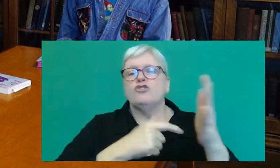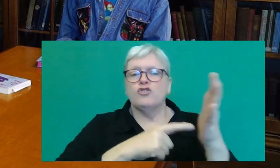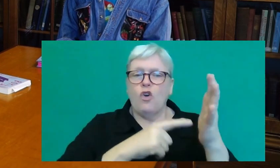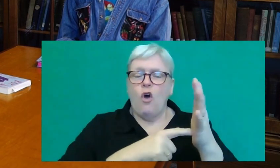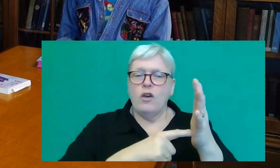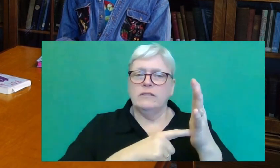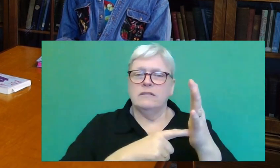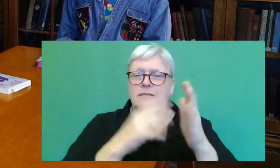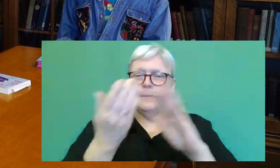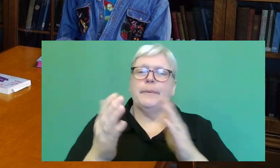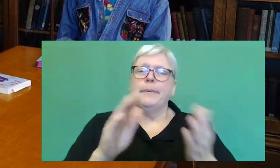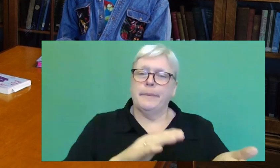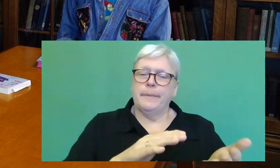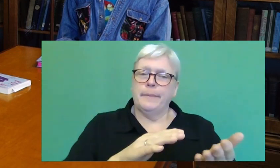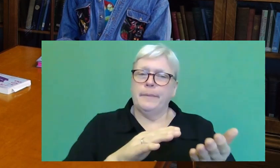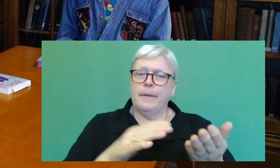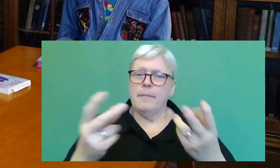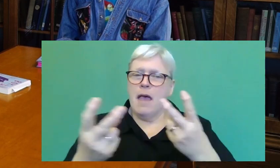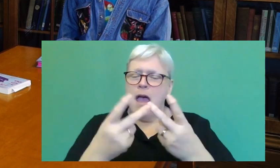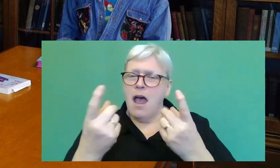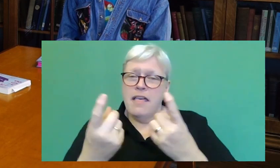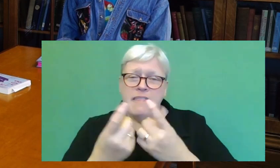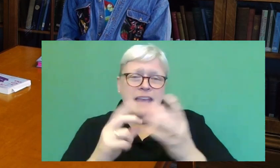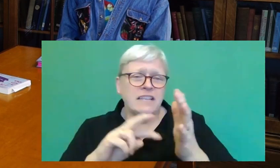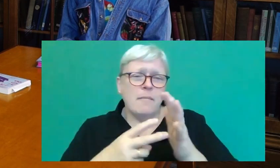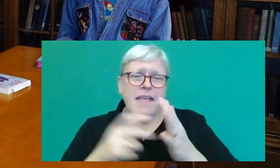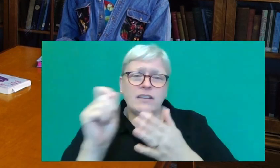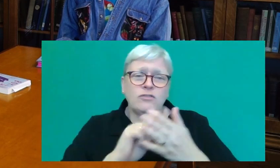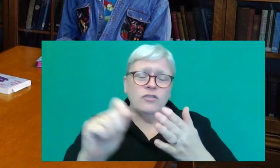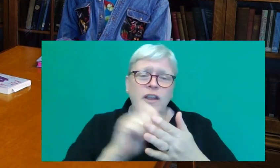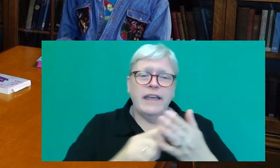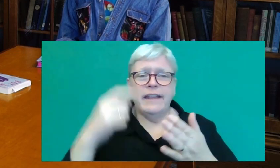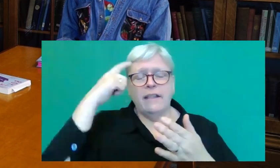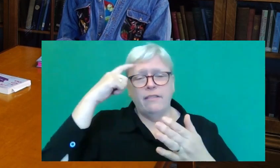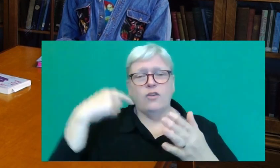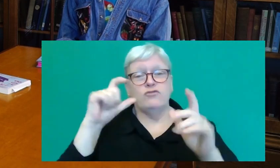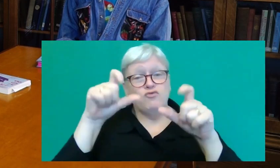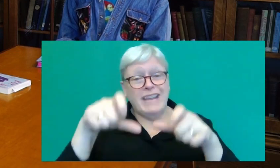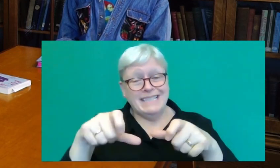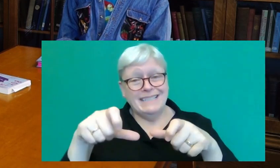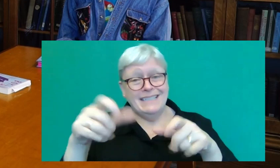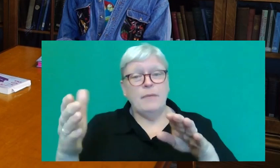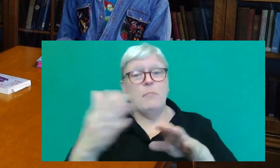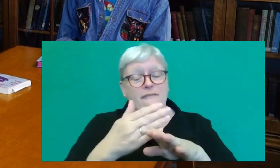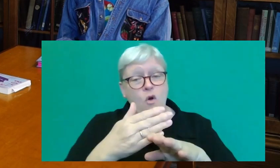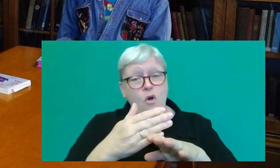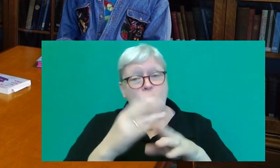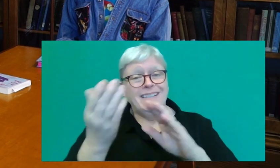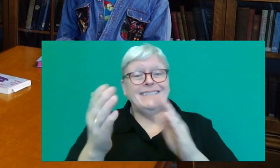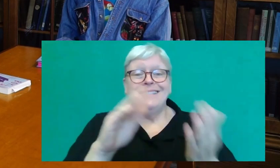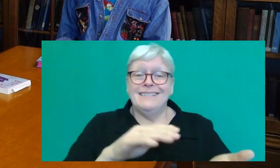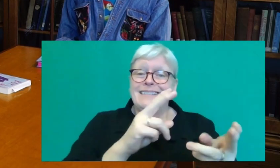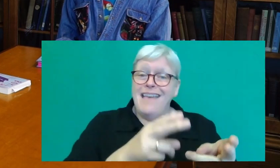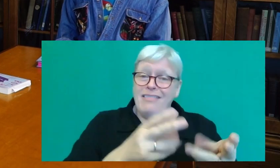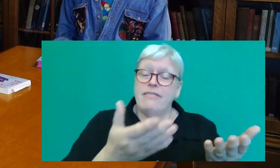know whether you had other stuff planned to write, because I assumed that you had that residency in place before that happened, and then how this book